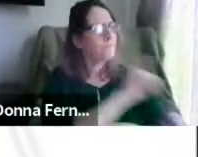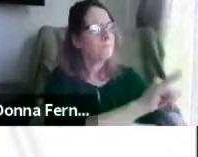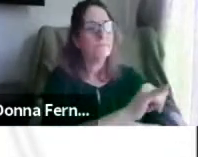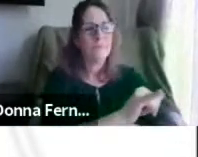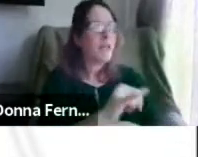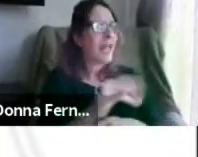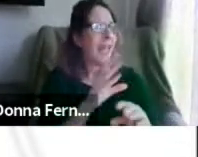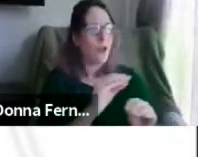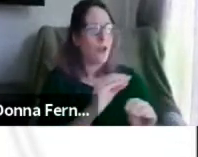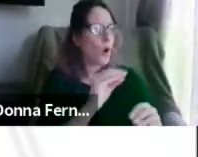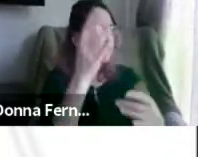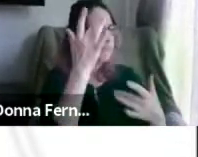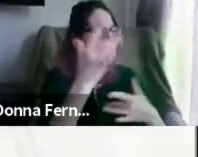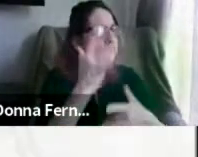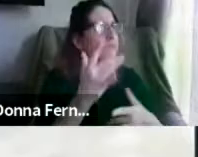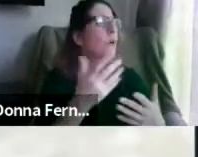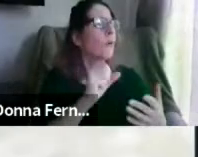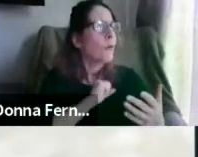that time also.